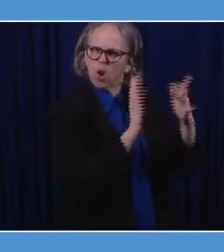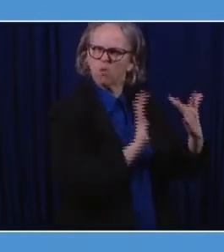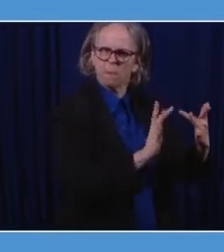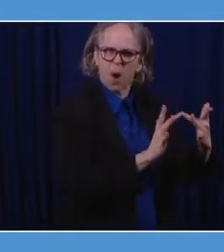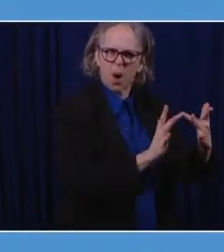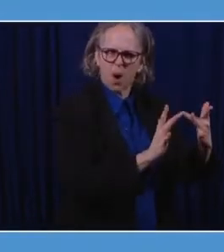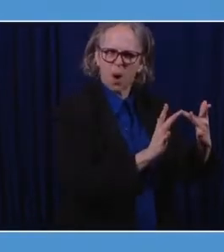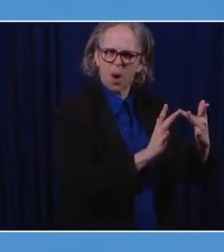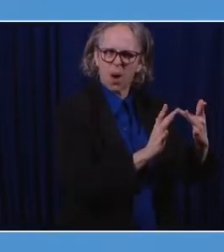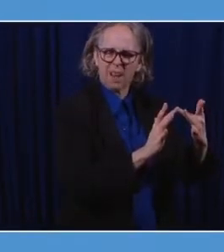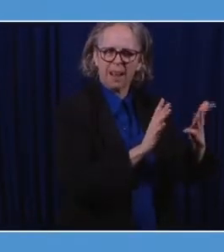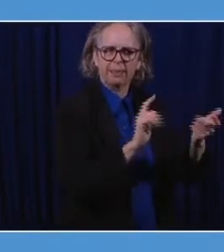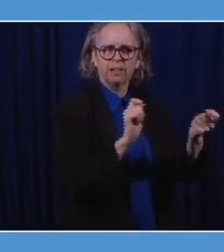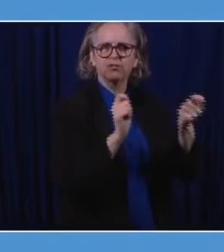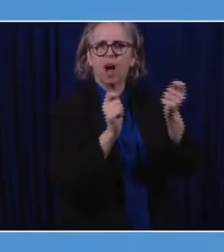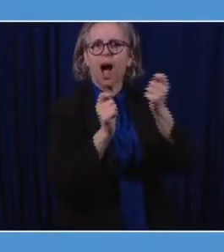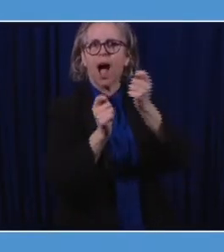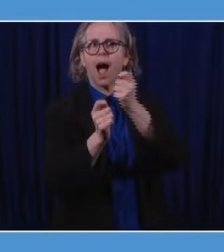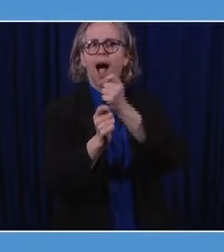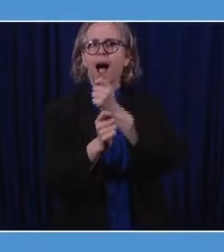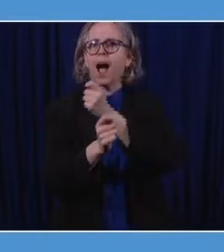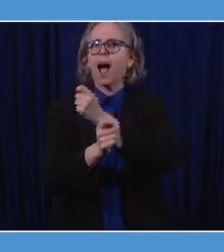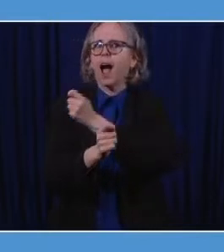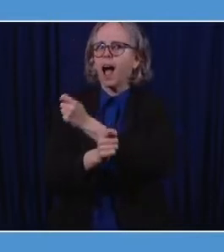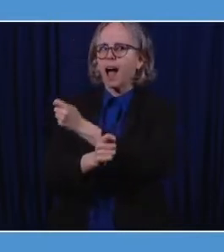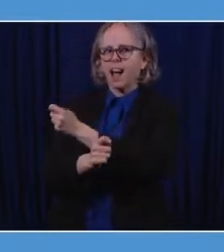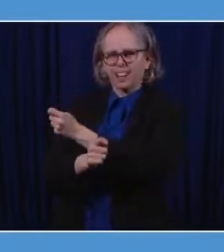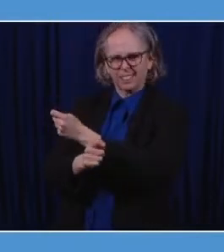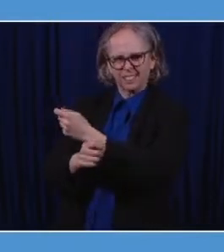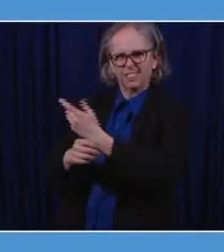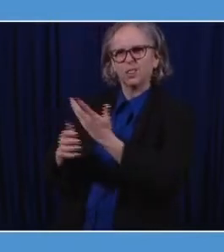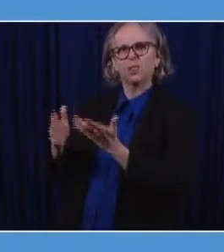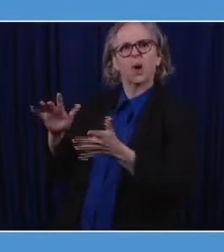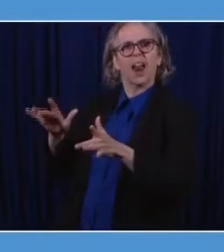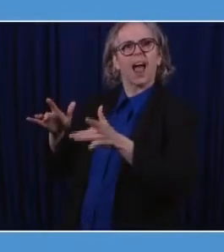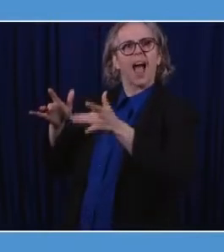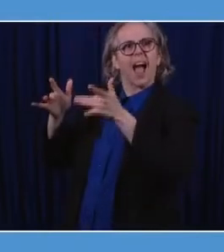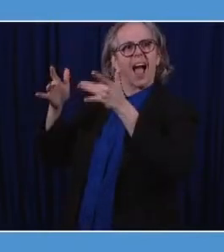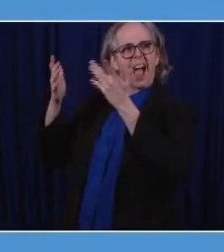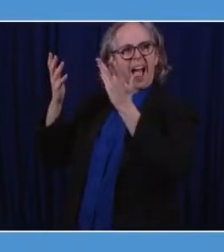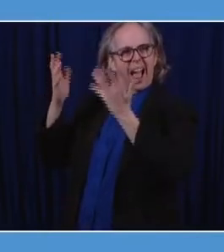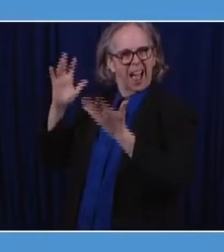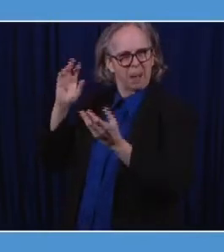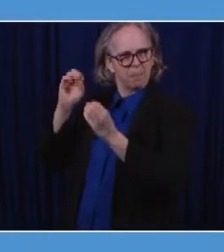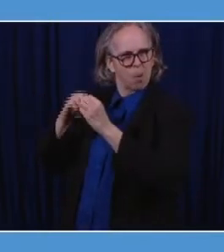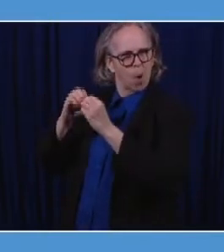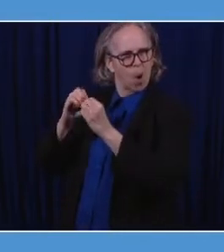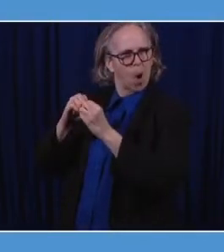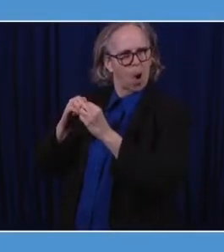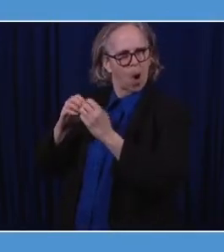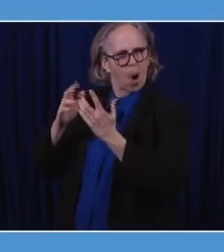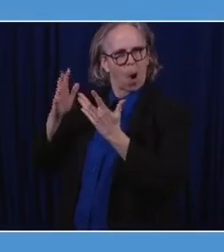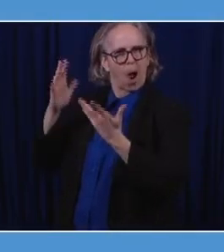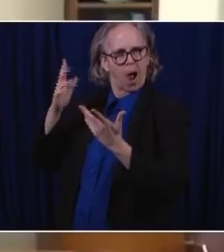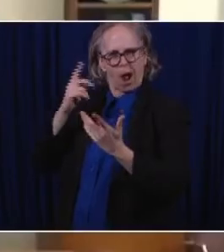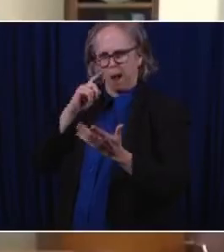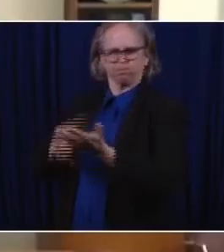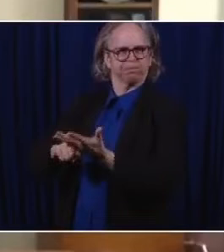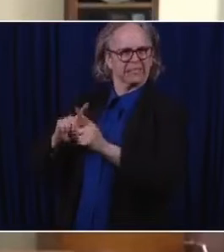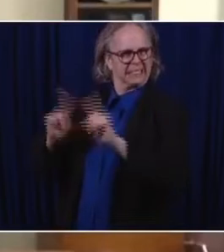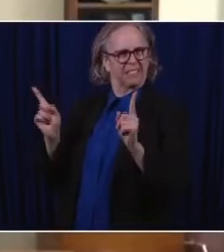4th, and big, as you can see, quite a significant change.